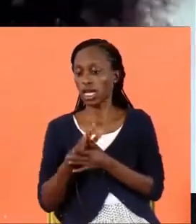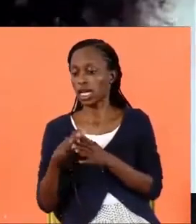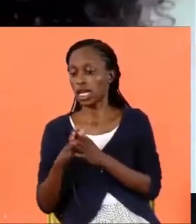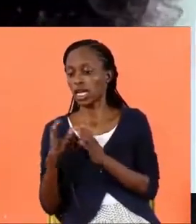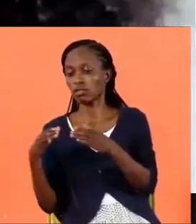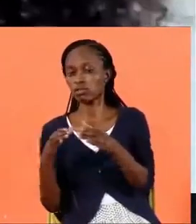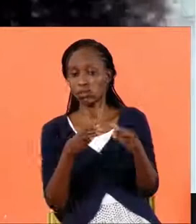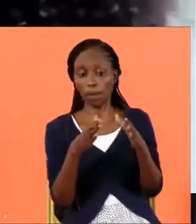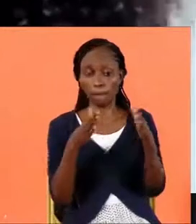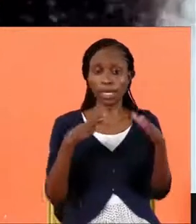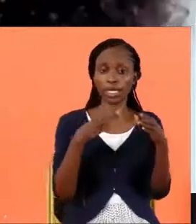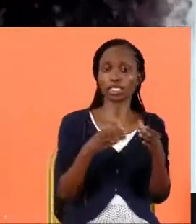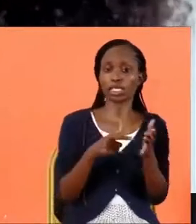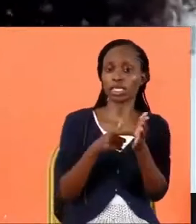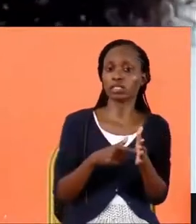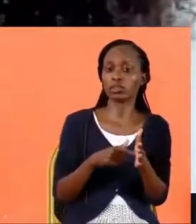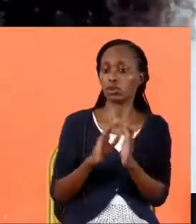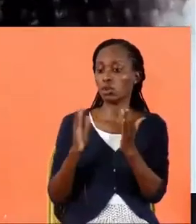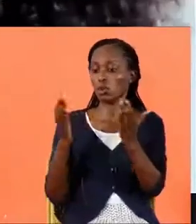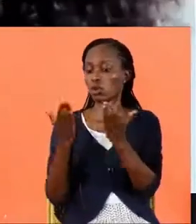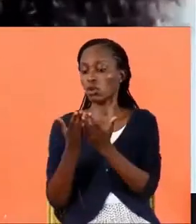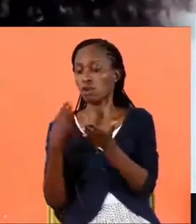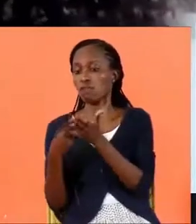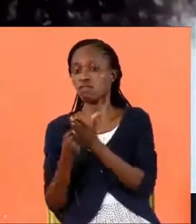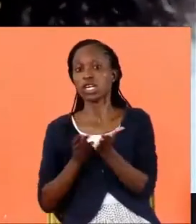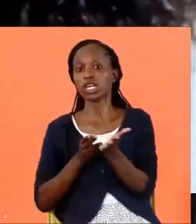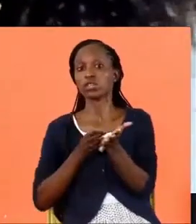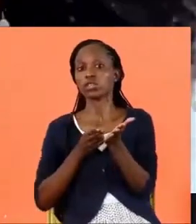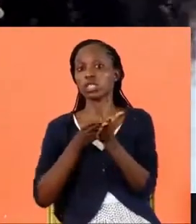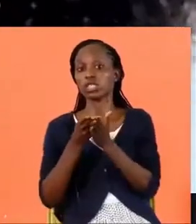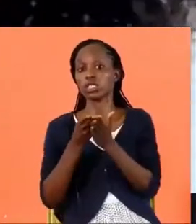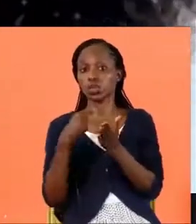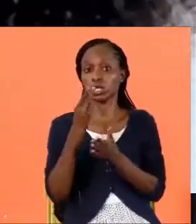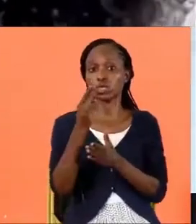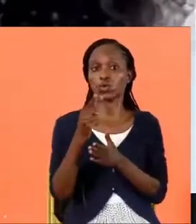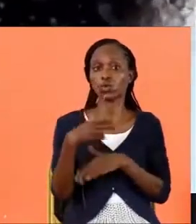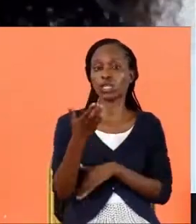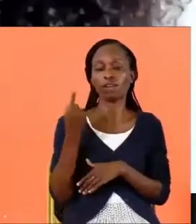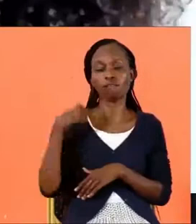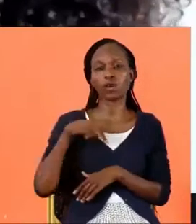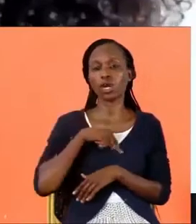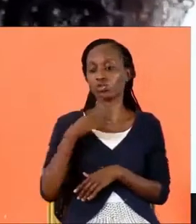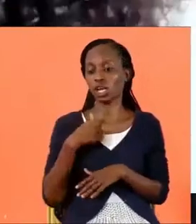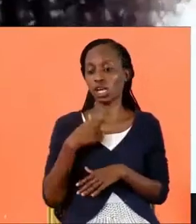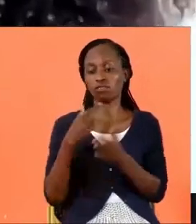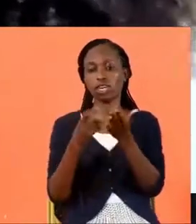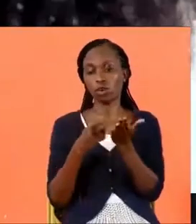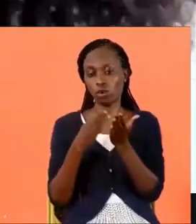reputable institutions, such as the Global Financial Integrity. But we saw a need for us to have this